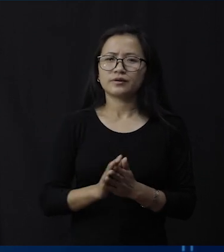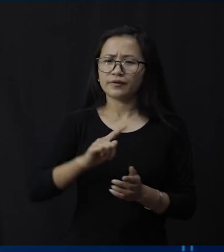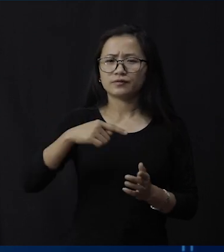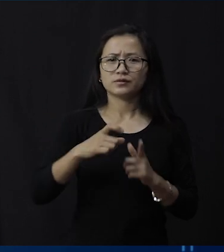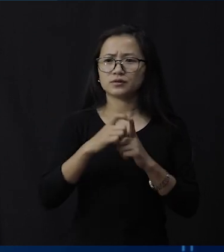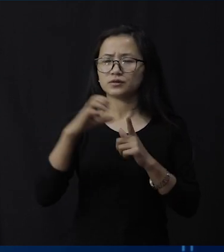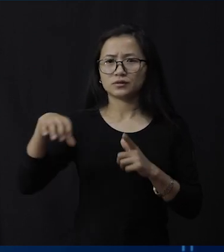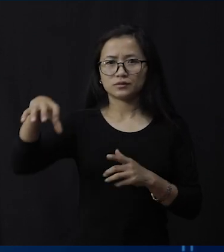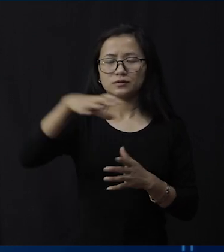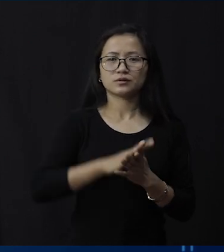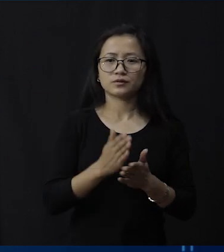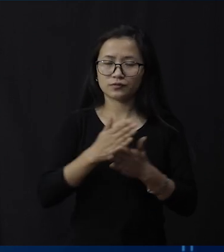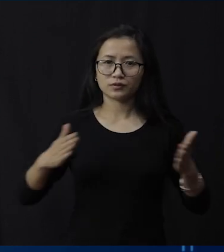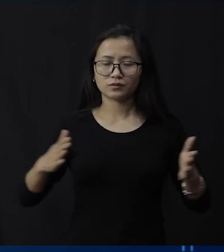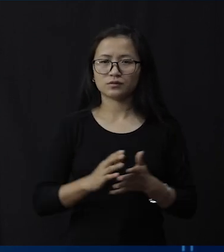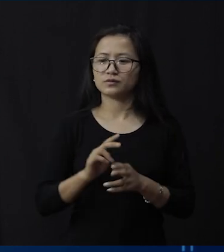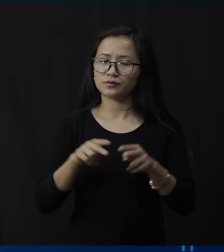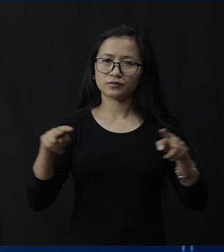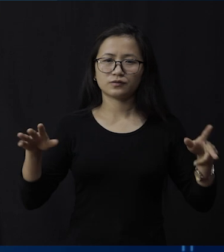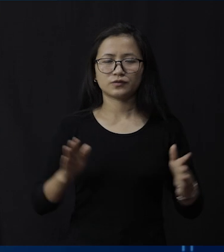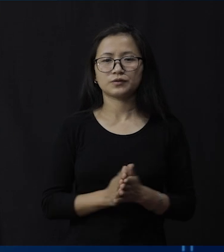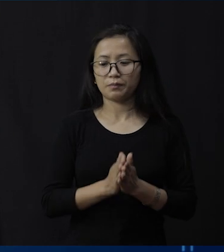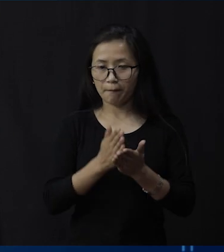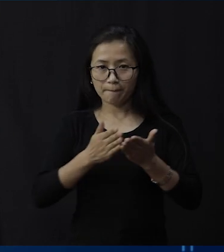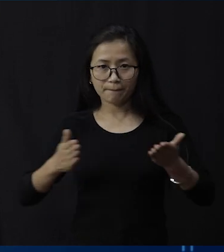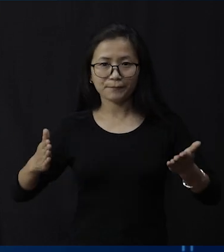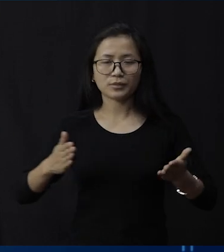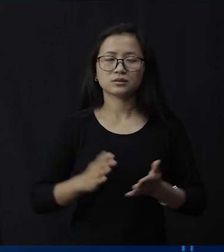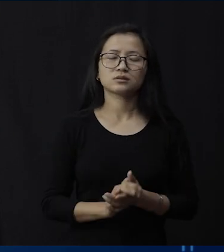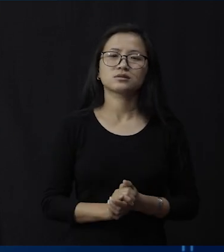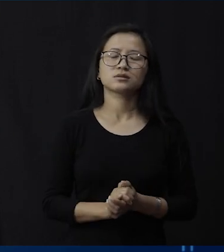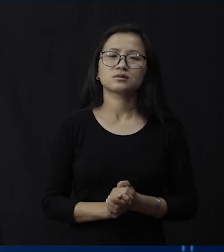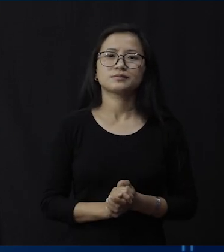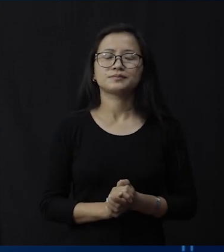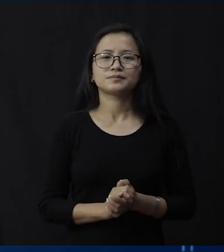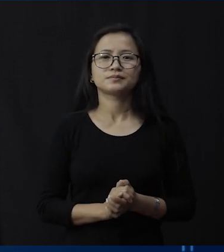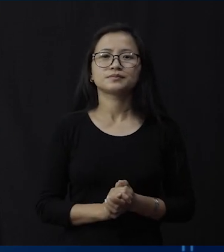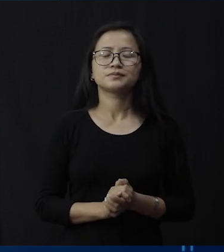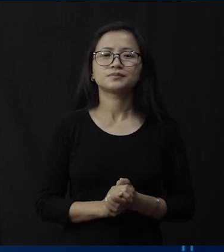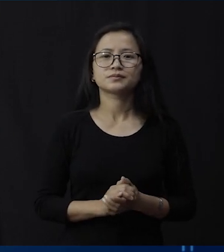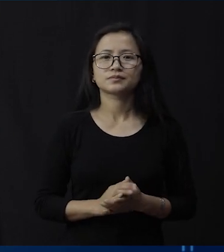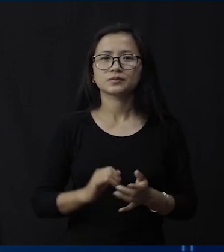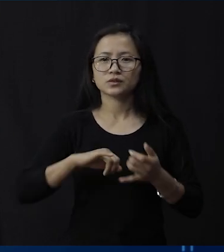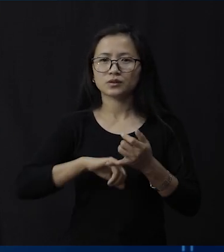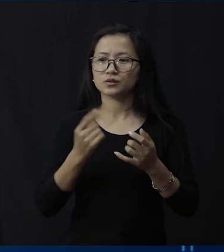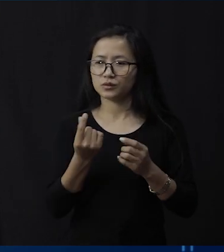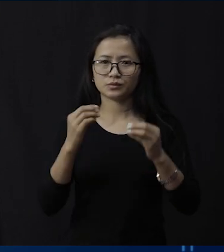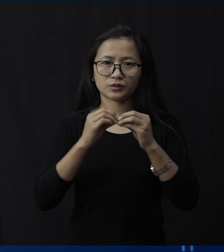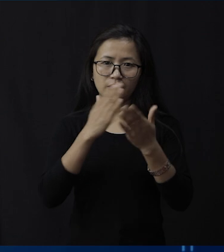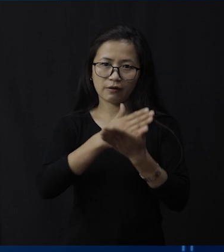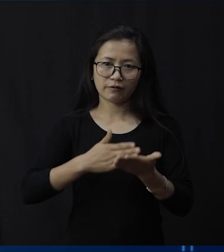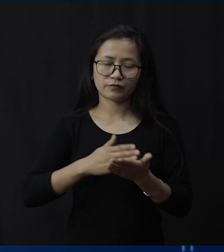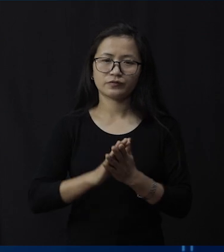into different parts, okay? So these districts divisions, okay, those are known as